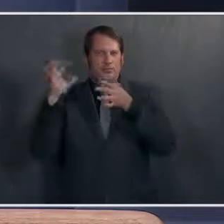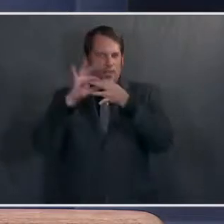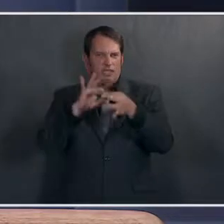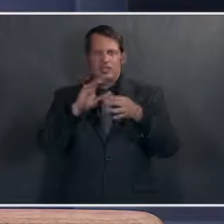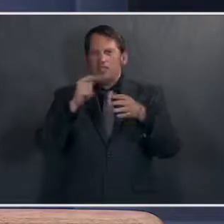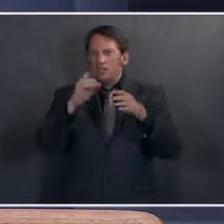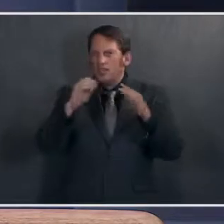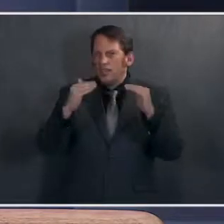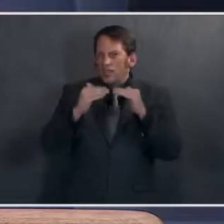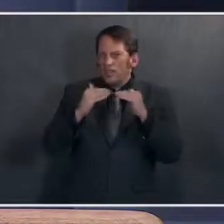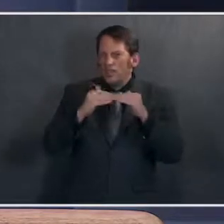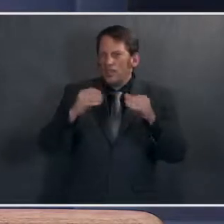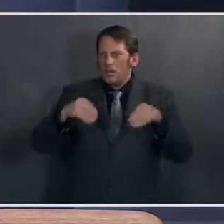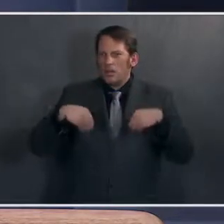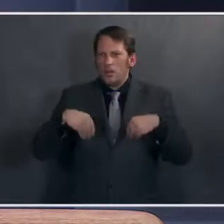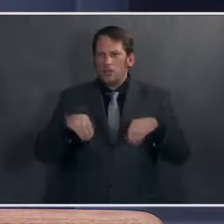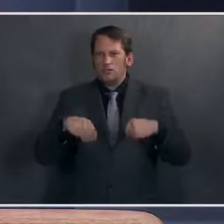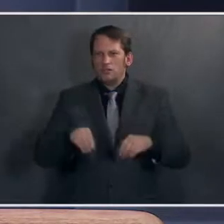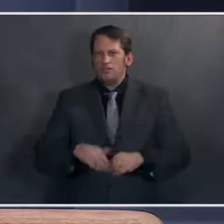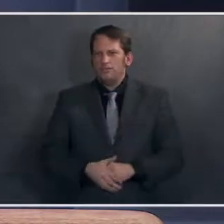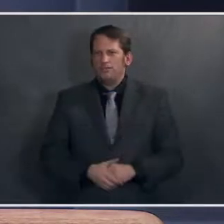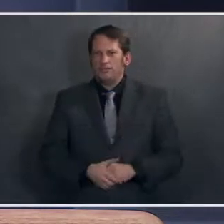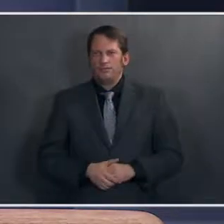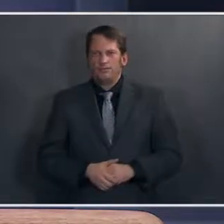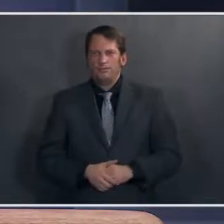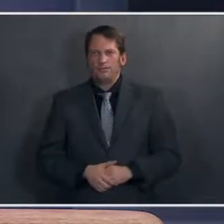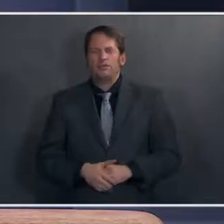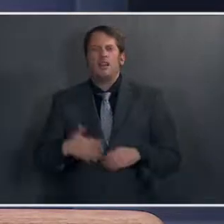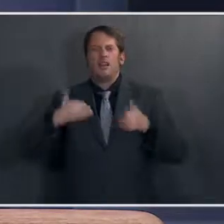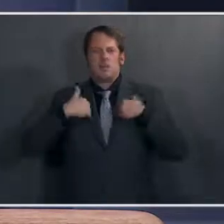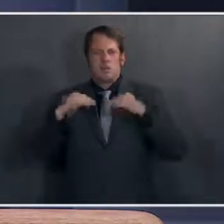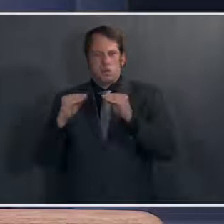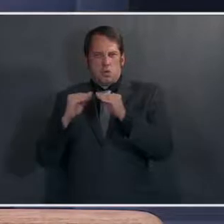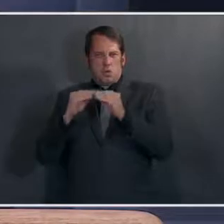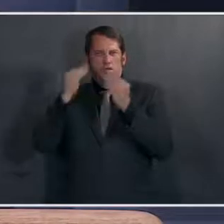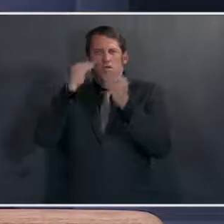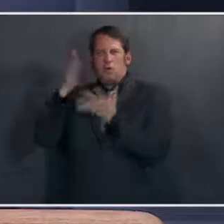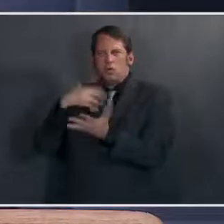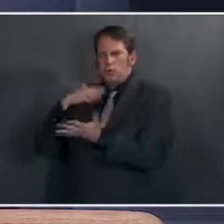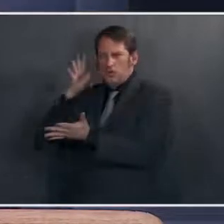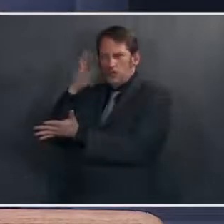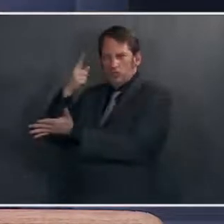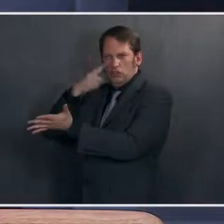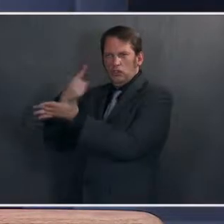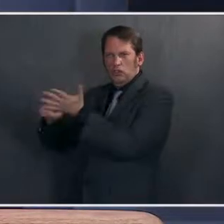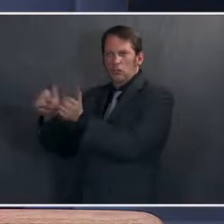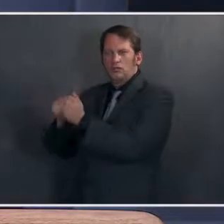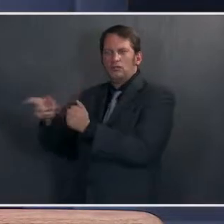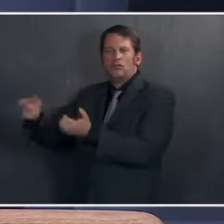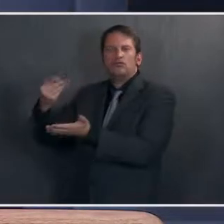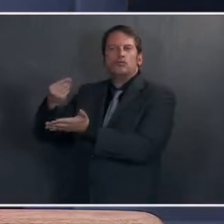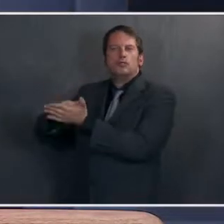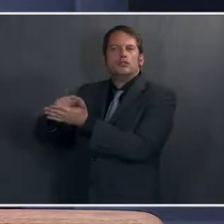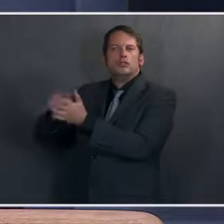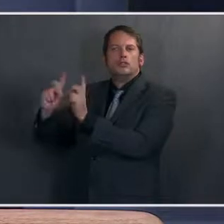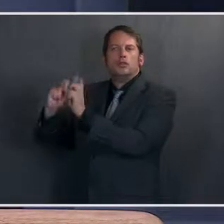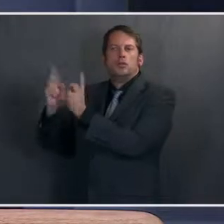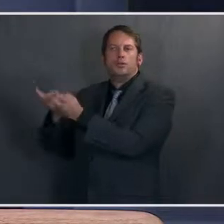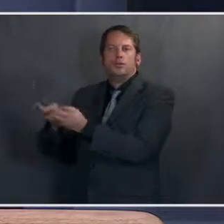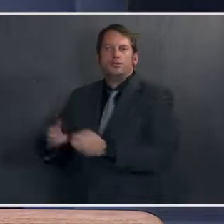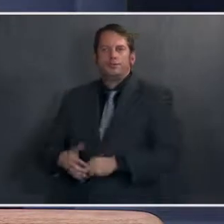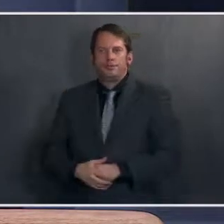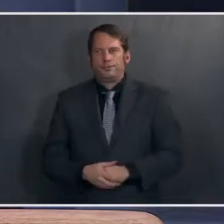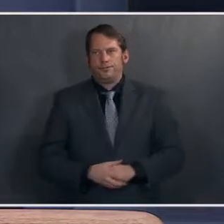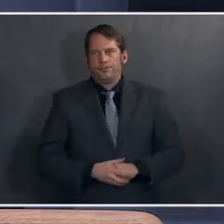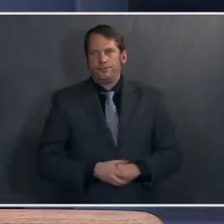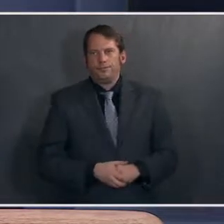but for more details, I would certainly send you to the Treasury team. Go ahead, Jennifer. Any update on the release of the White House visitor logs? Either were you able to